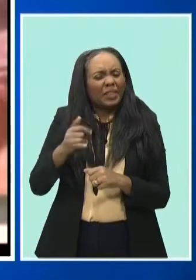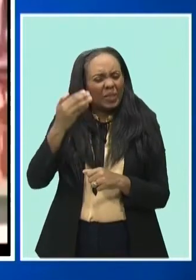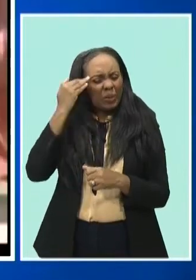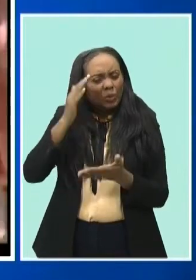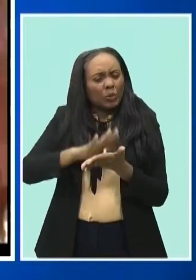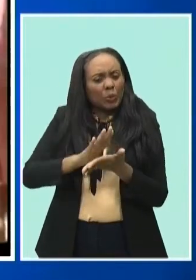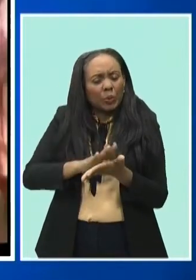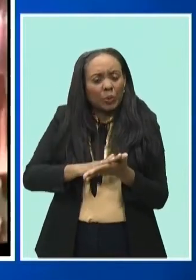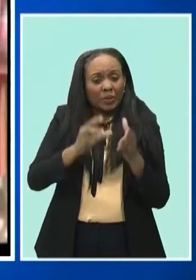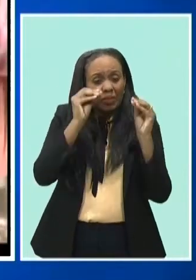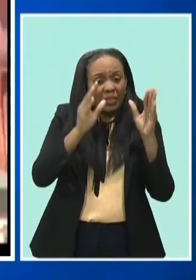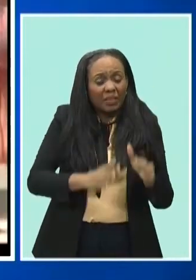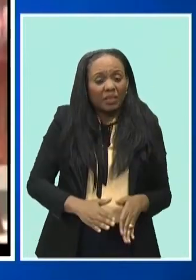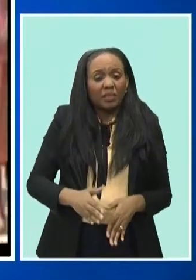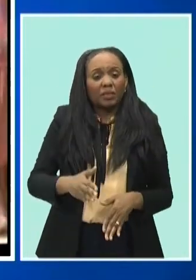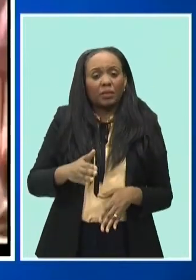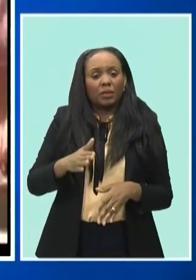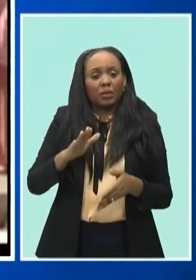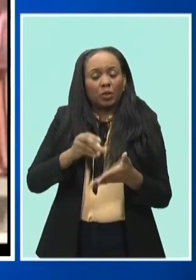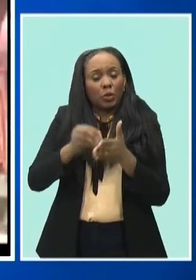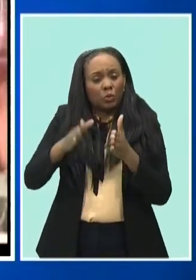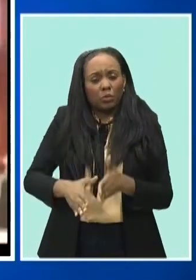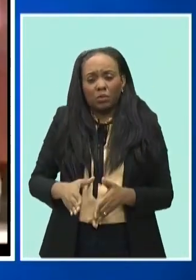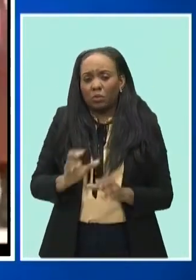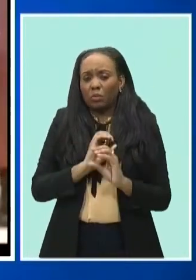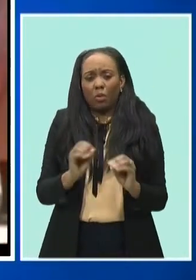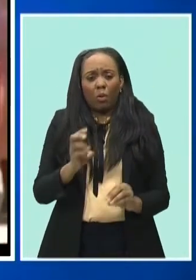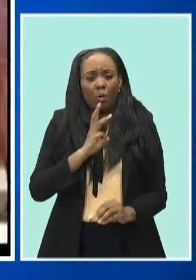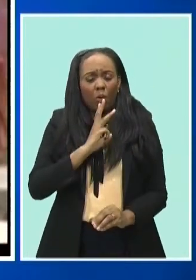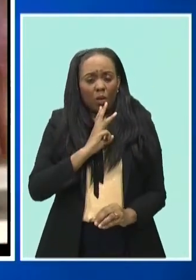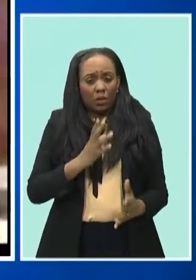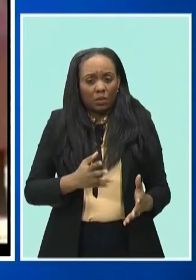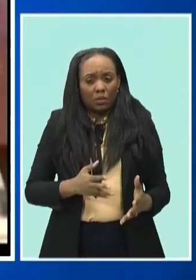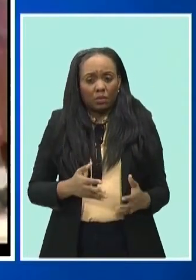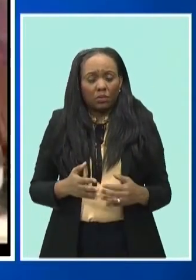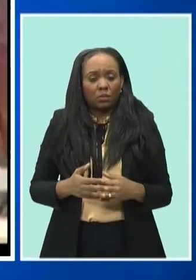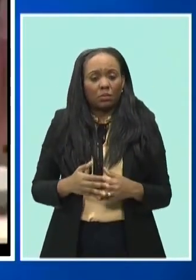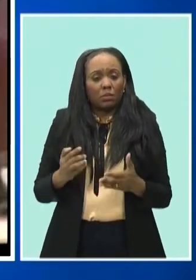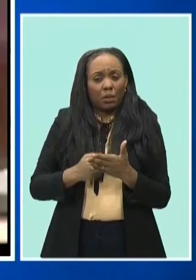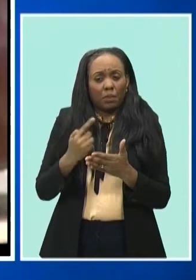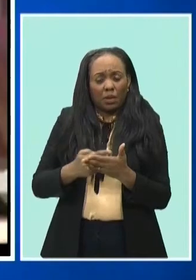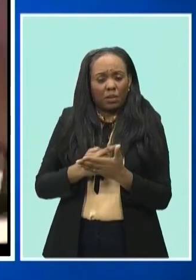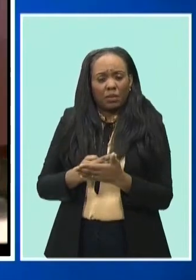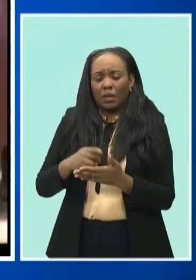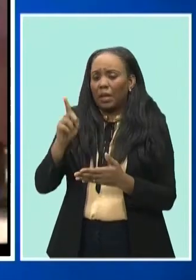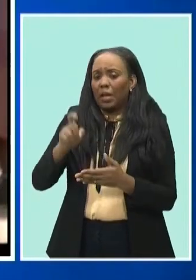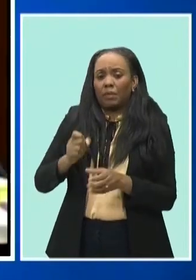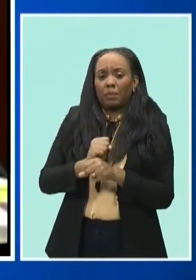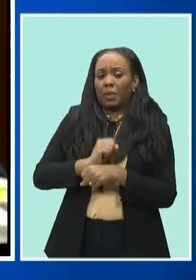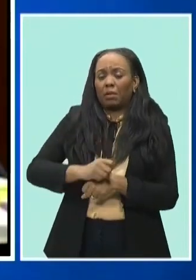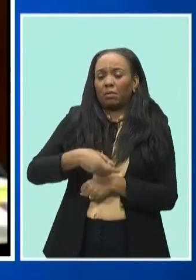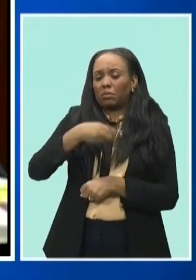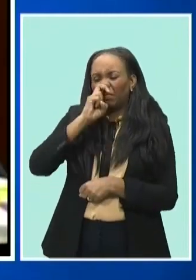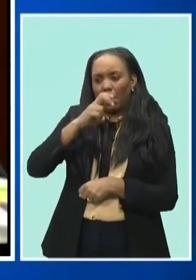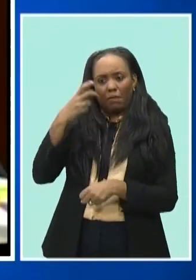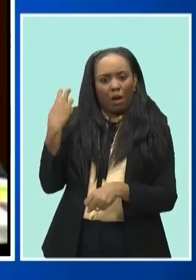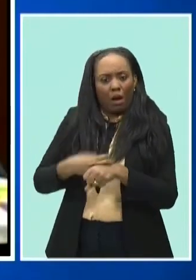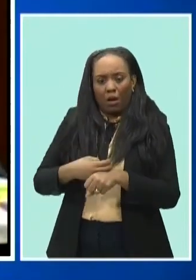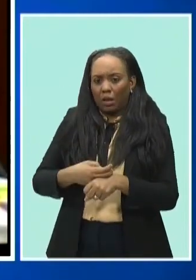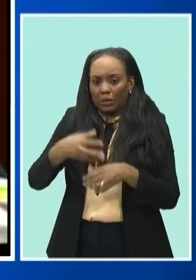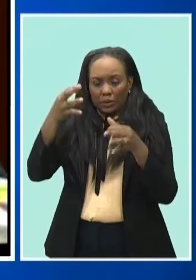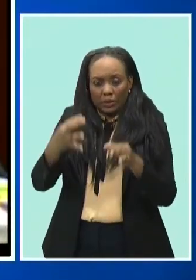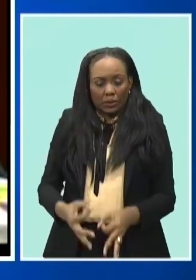don't have water for sanitary use. As a result, school leaders are now being forced to make tough decisions. Some